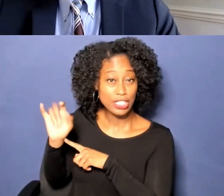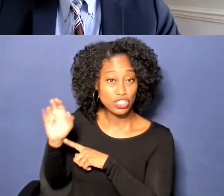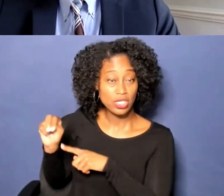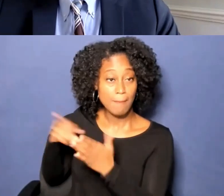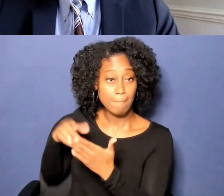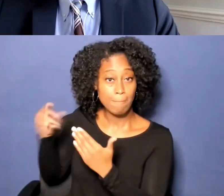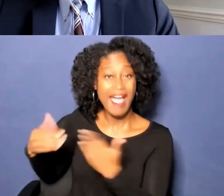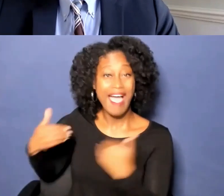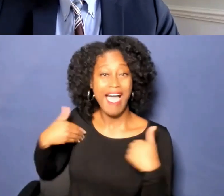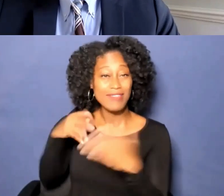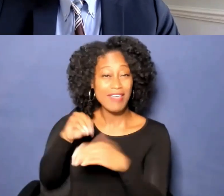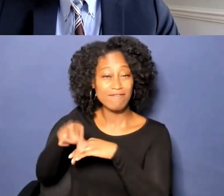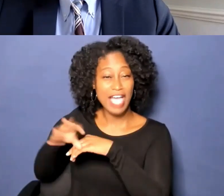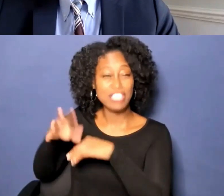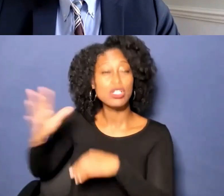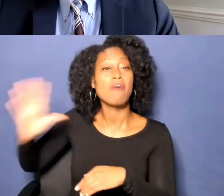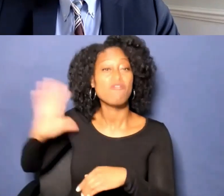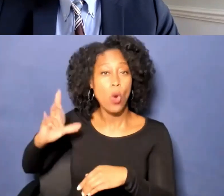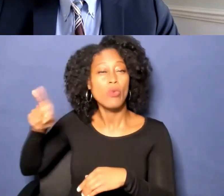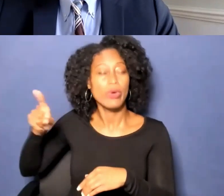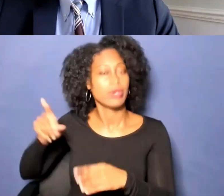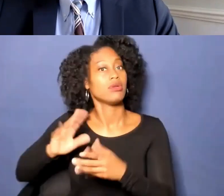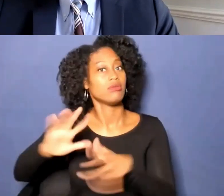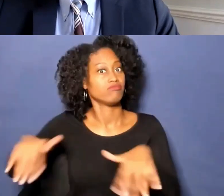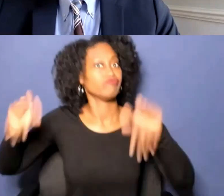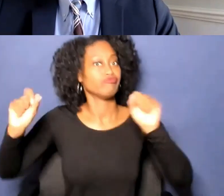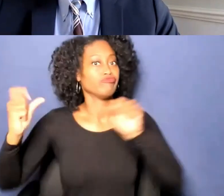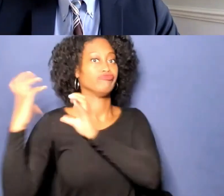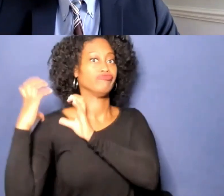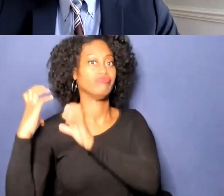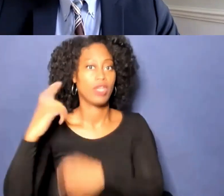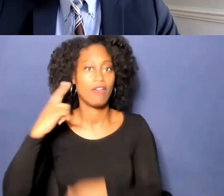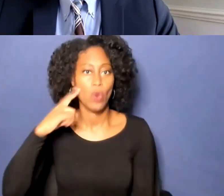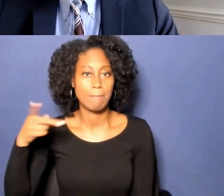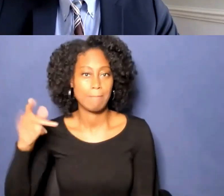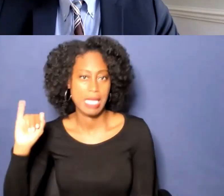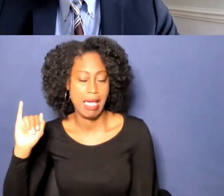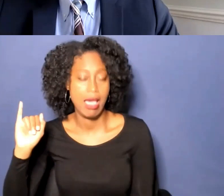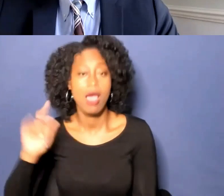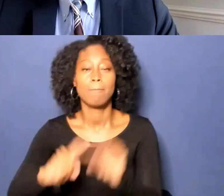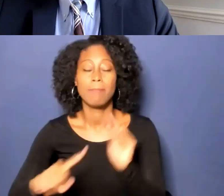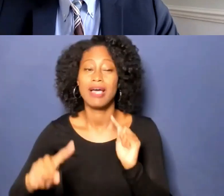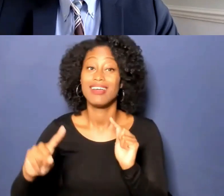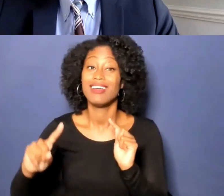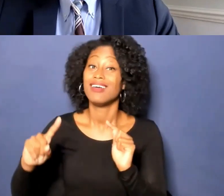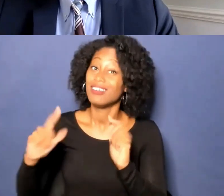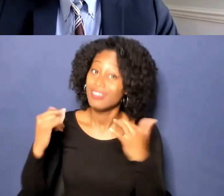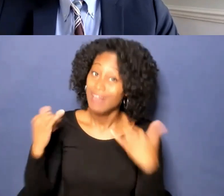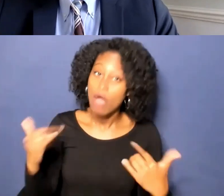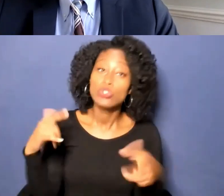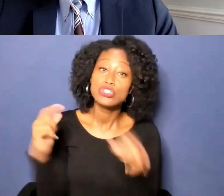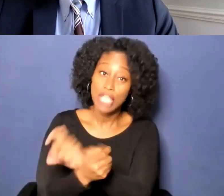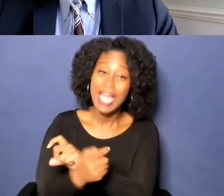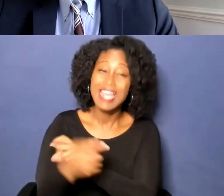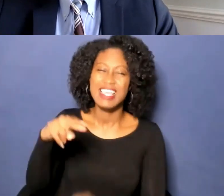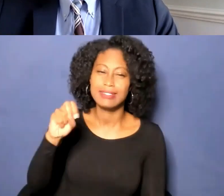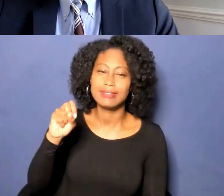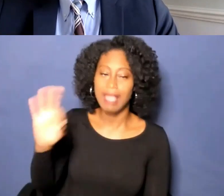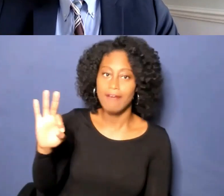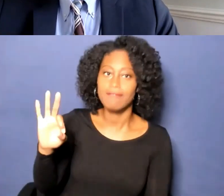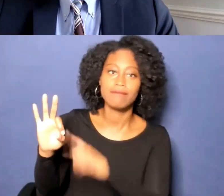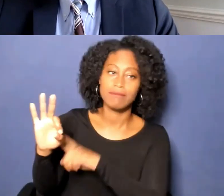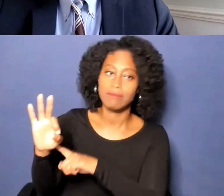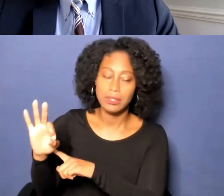the PI. So that question may be reflecting that, but I actually even think NSF is gravitating to that. And I know